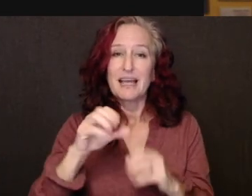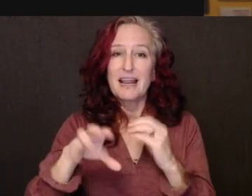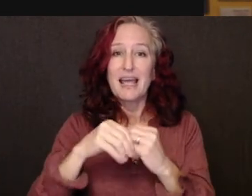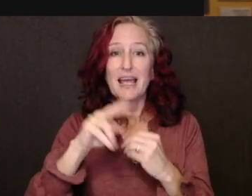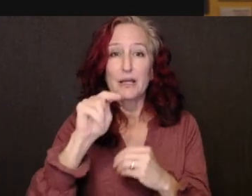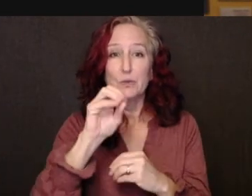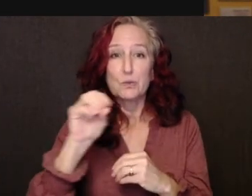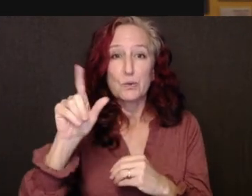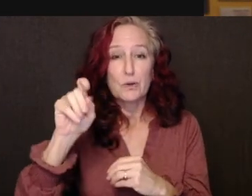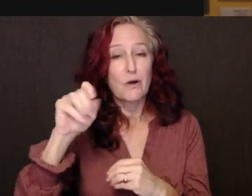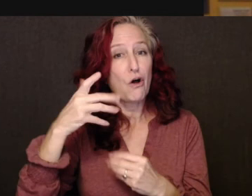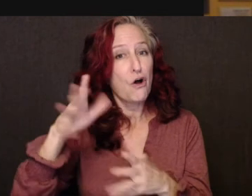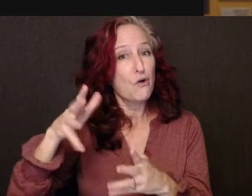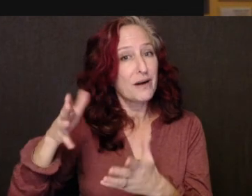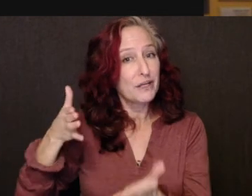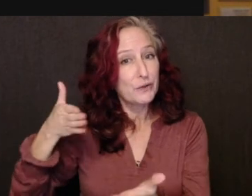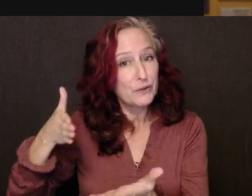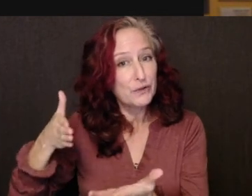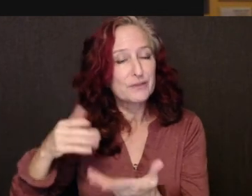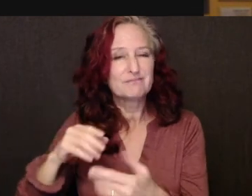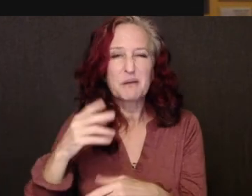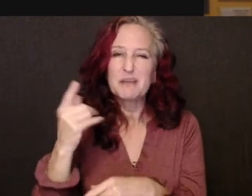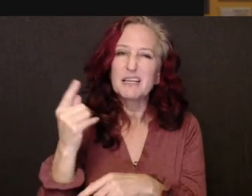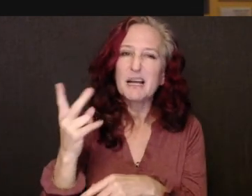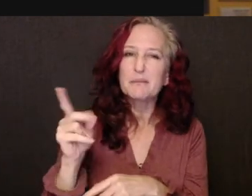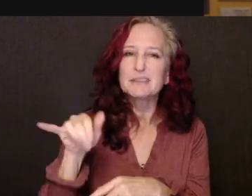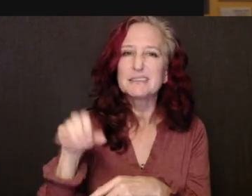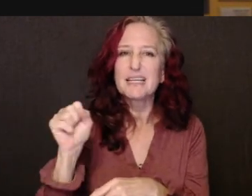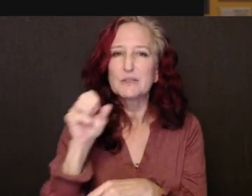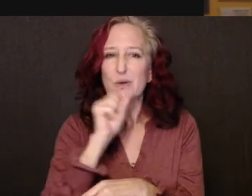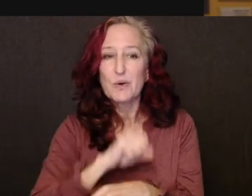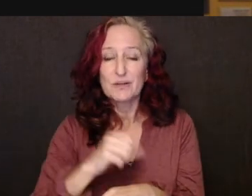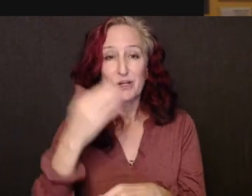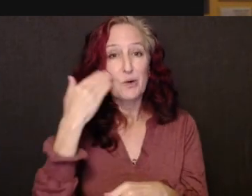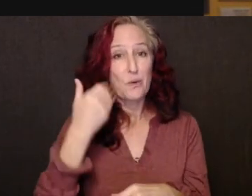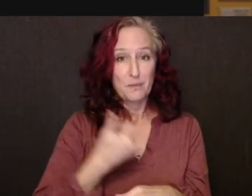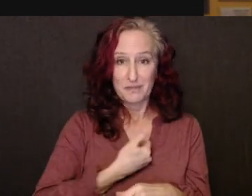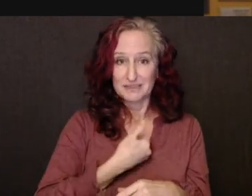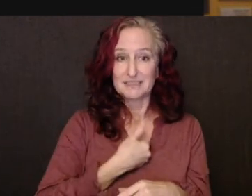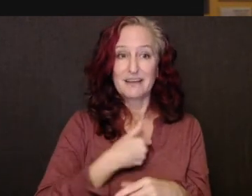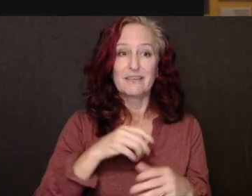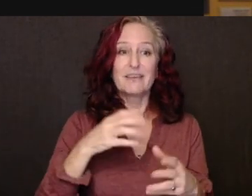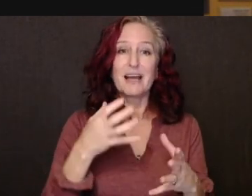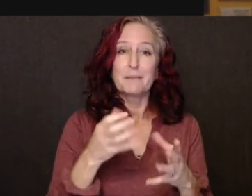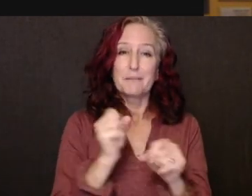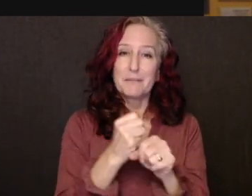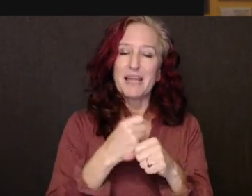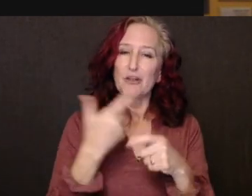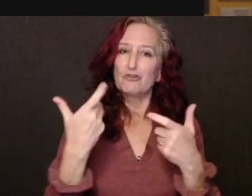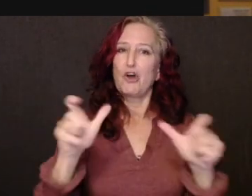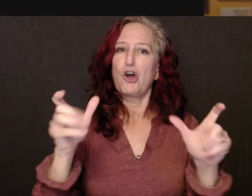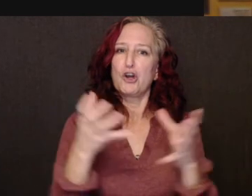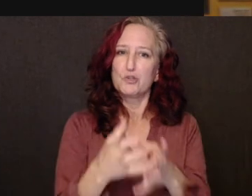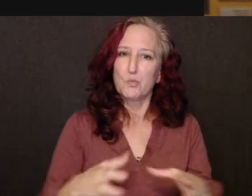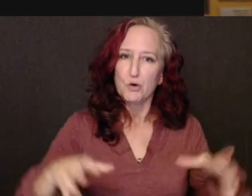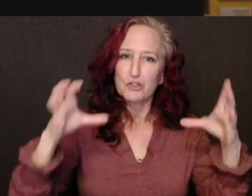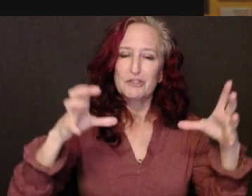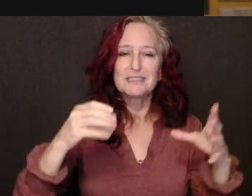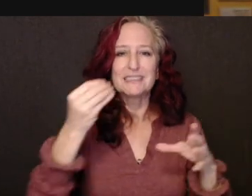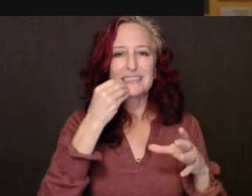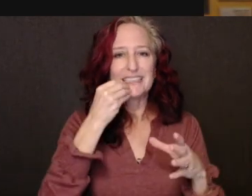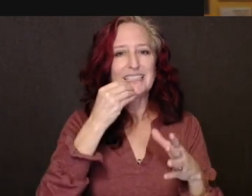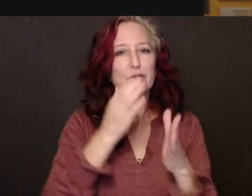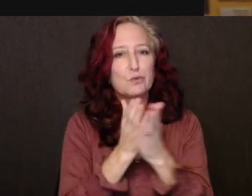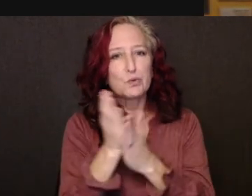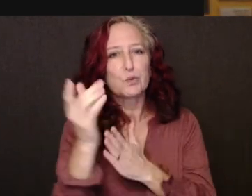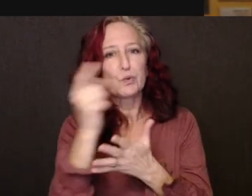really liked and appreciated from Yan's cooking demonstration is the fact that his recipe can incorporate noodles that